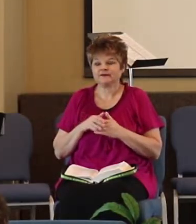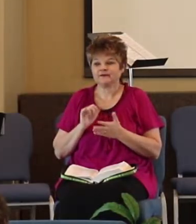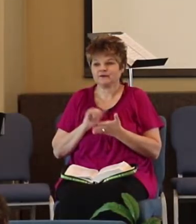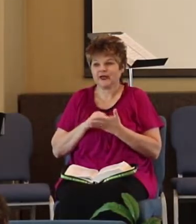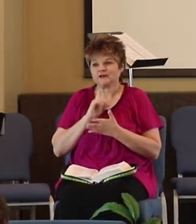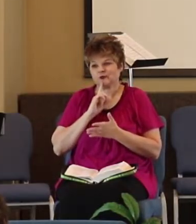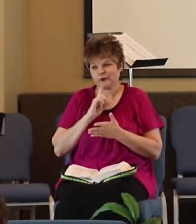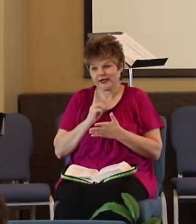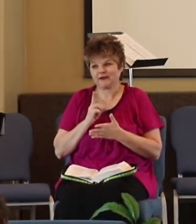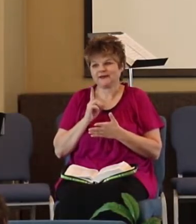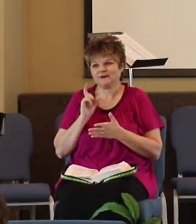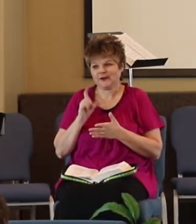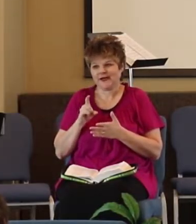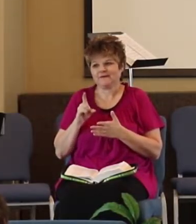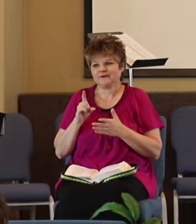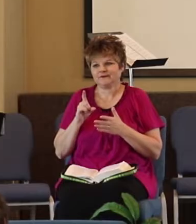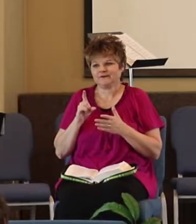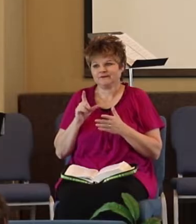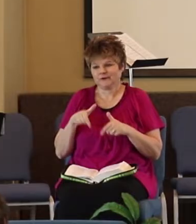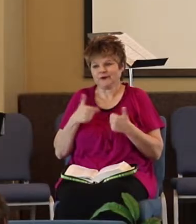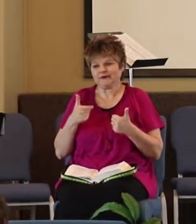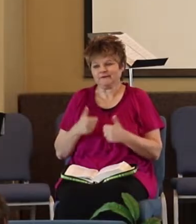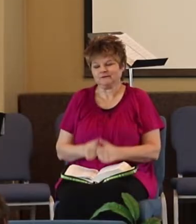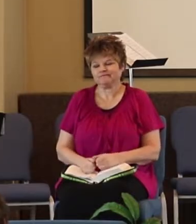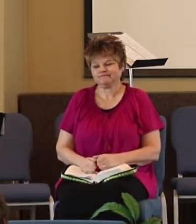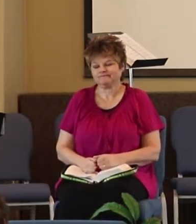that's the reality we have to live in.